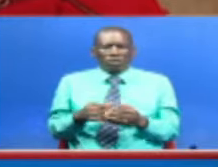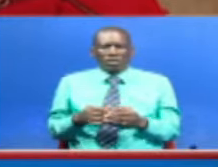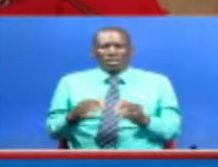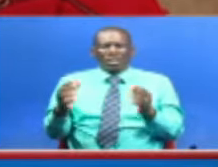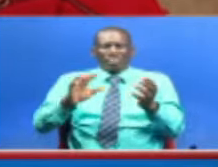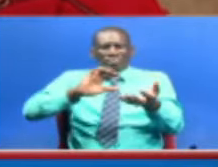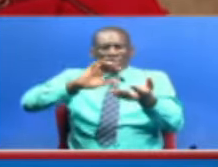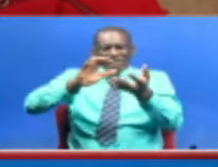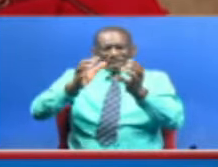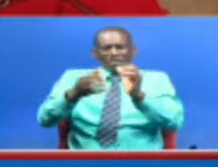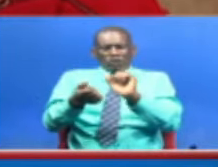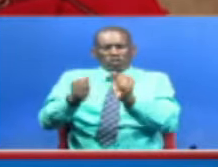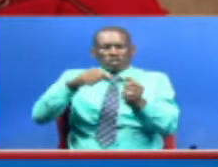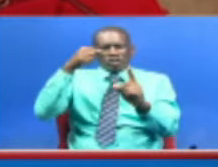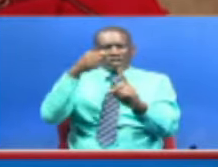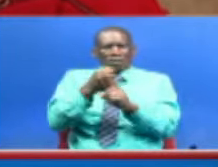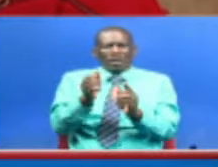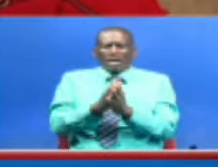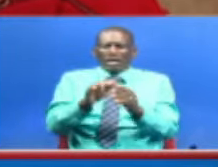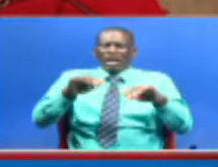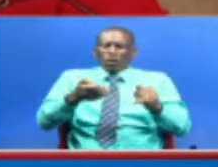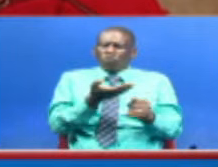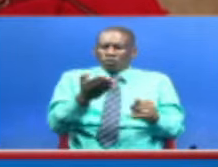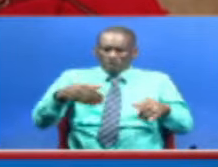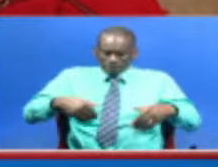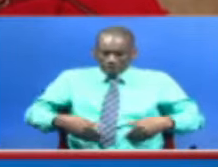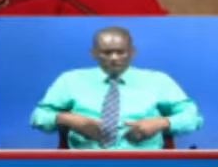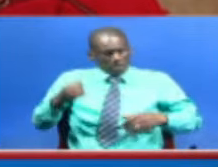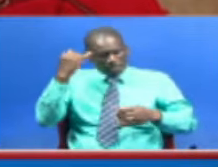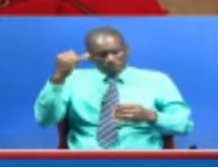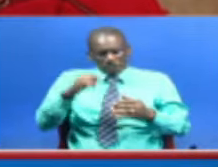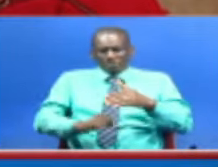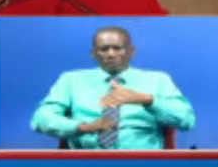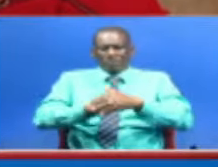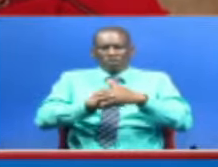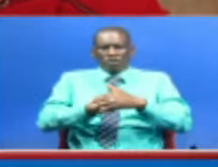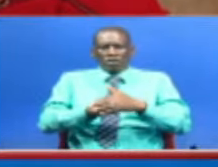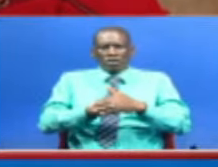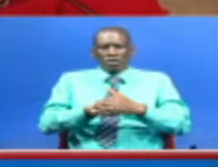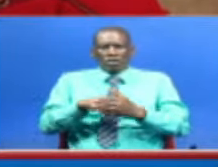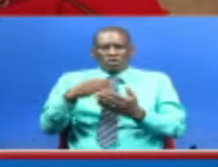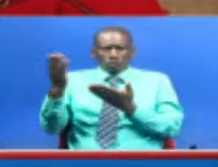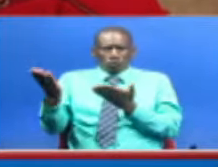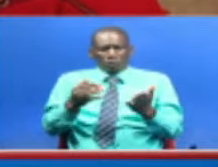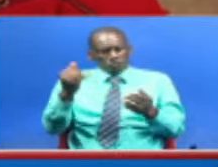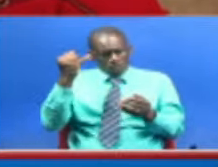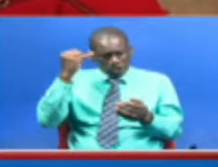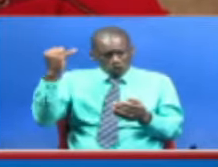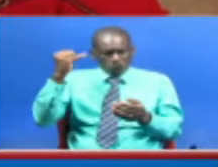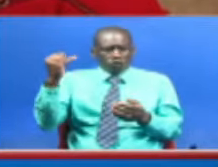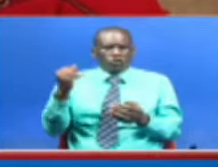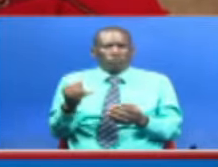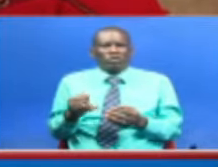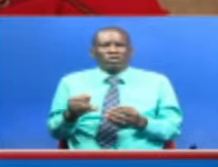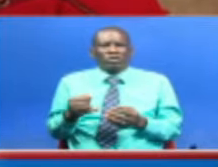on the energy industry and how you, as a young innovator, can be facilitated to bring your innovation